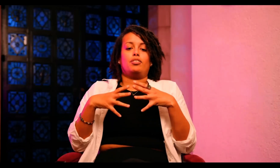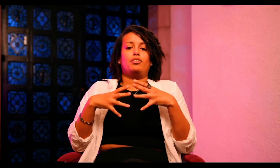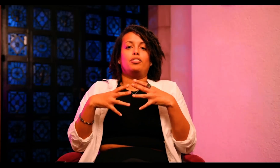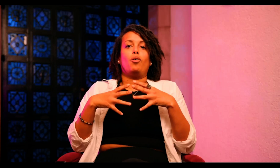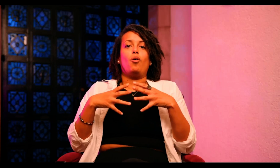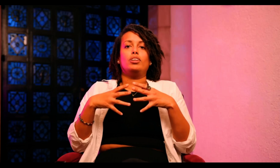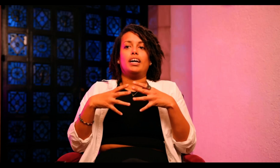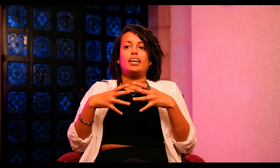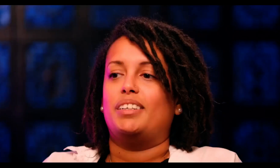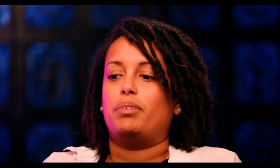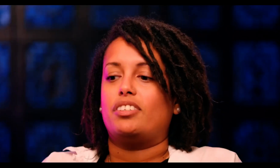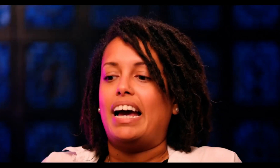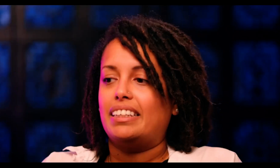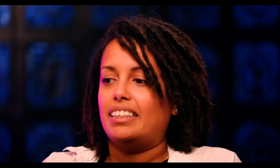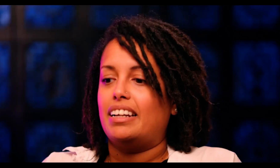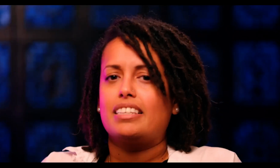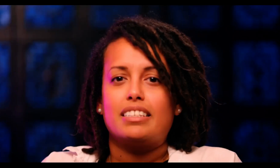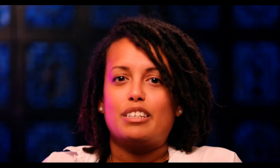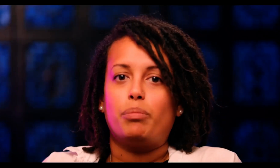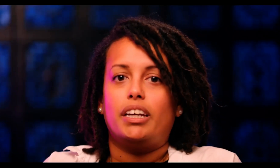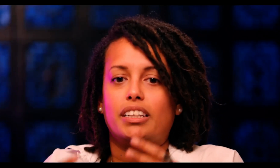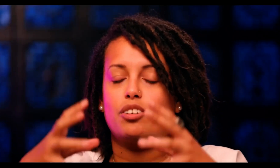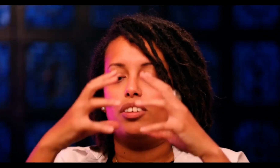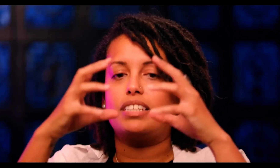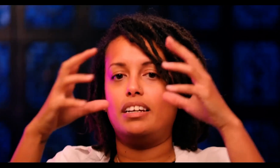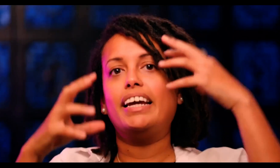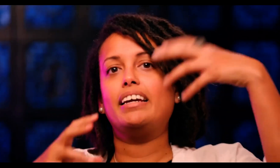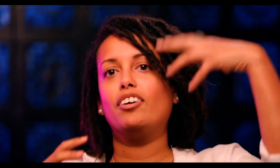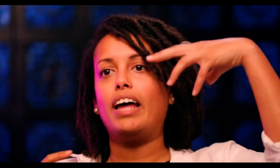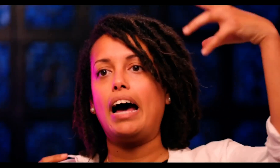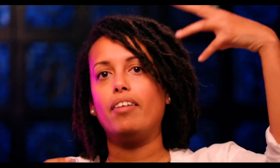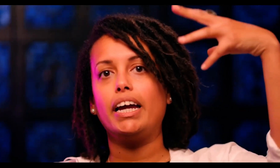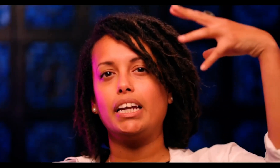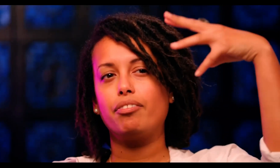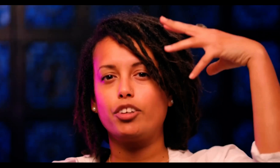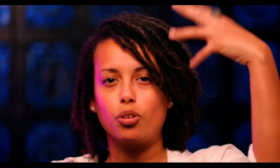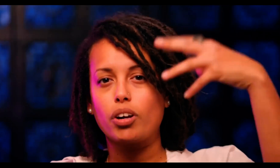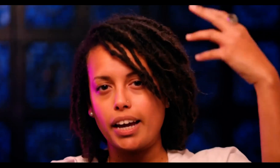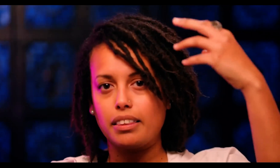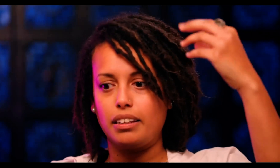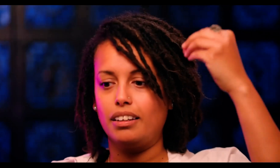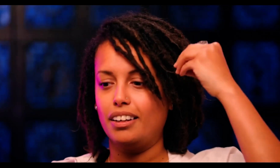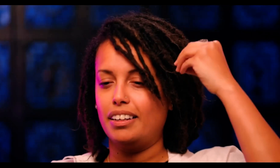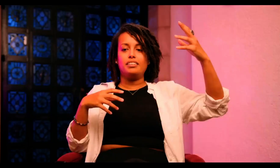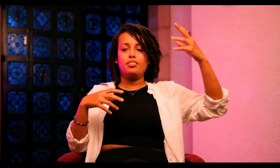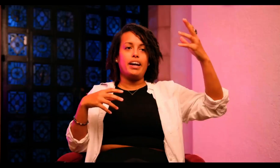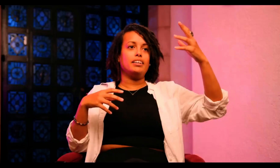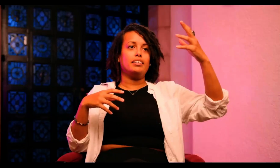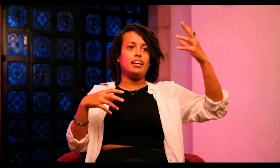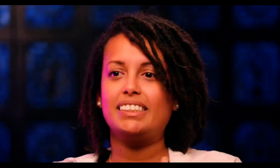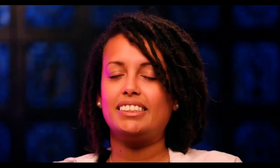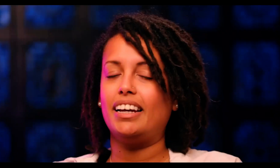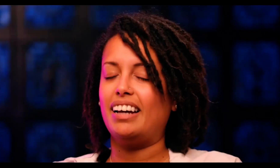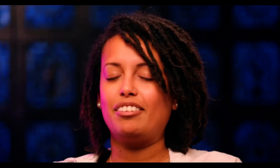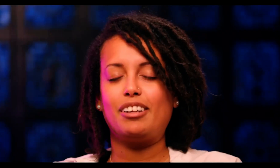of like your whole like personality and essence and being is hanging on that, right? And if you don't get the grant,